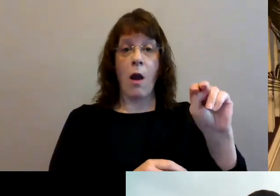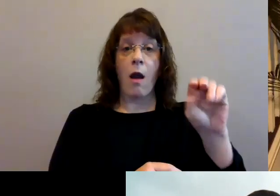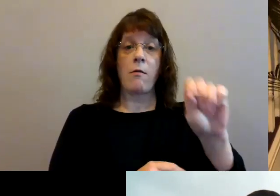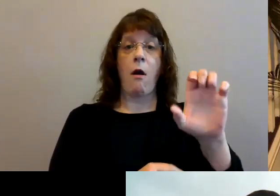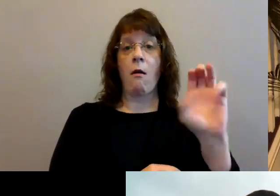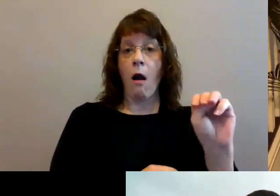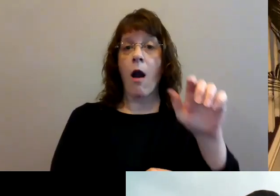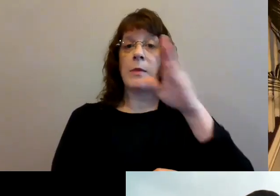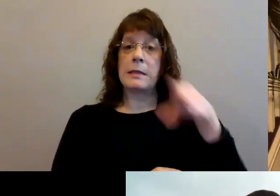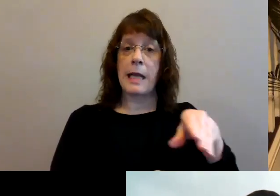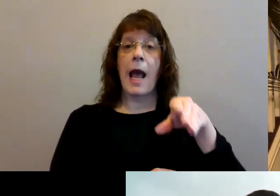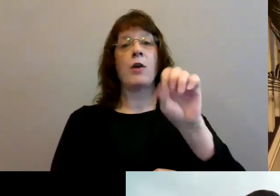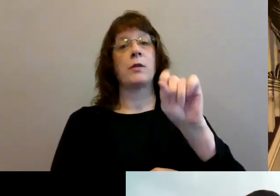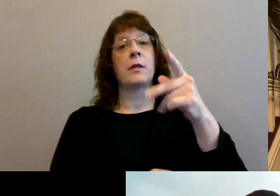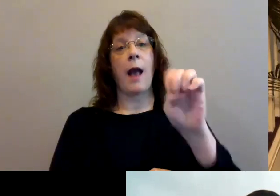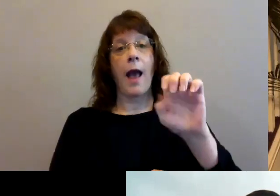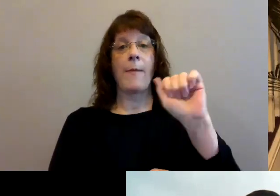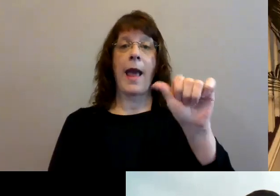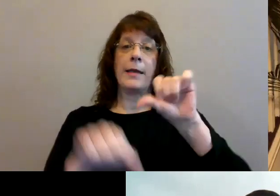patreon.com/skypeascientist or